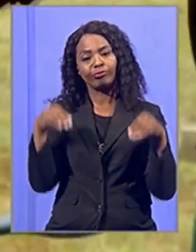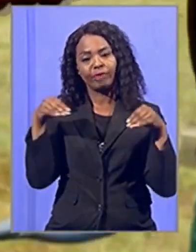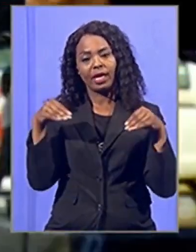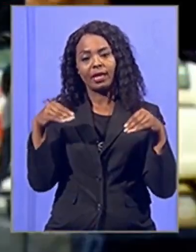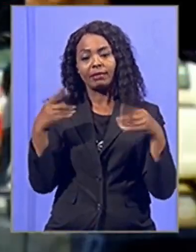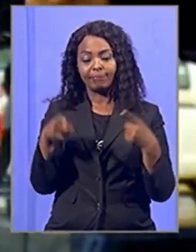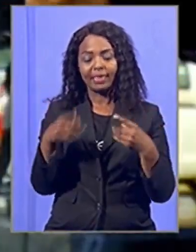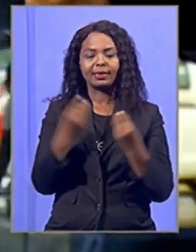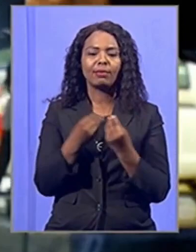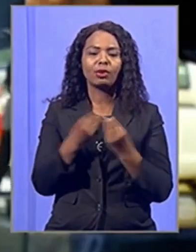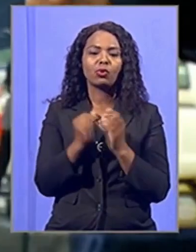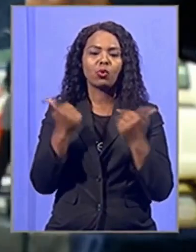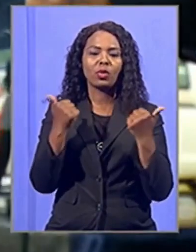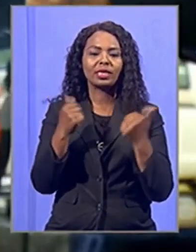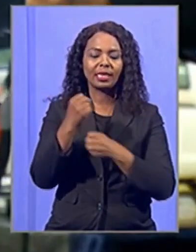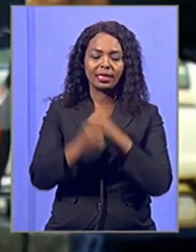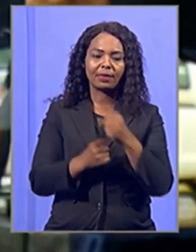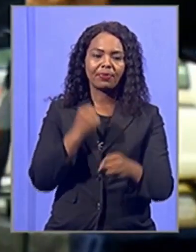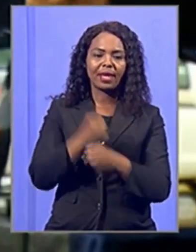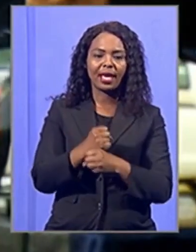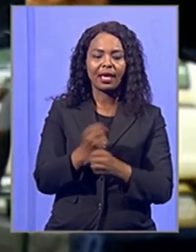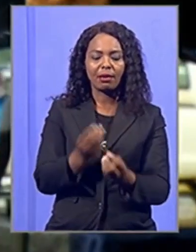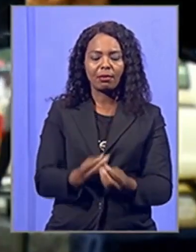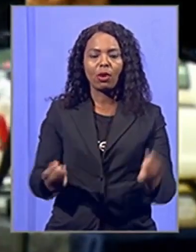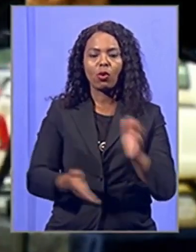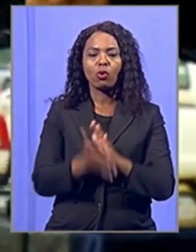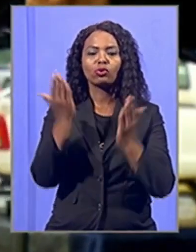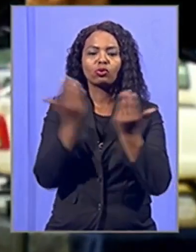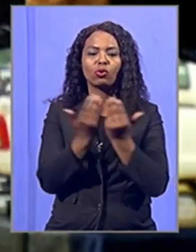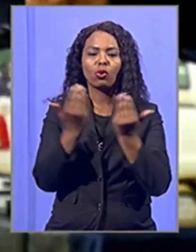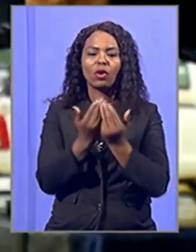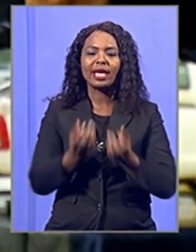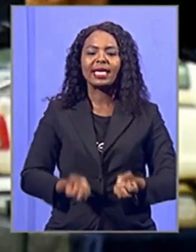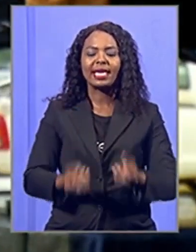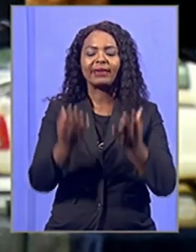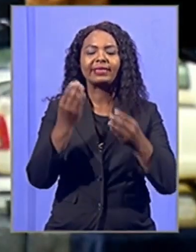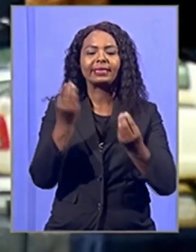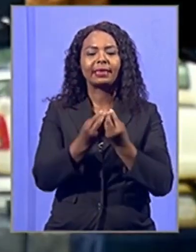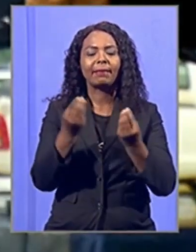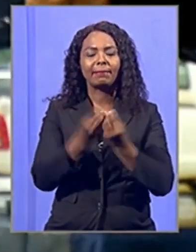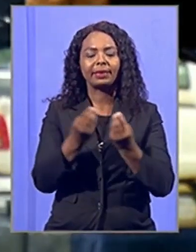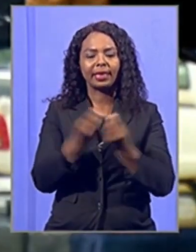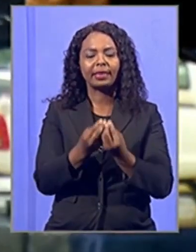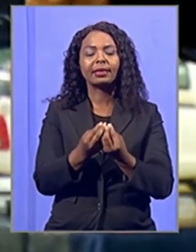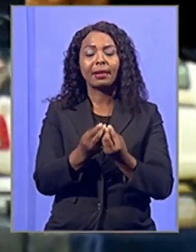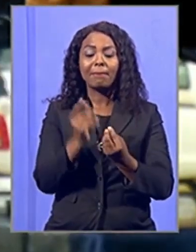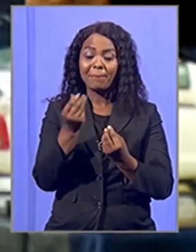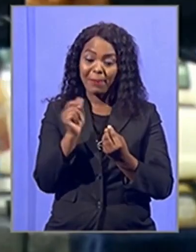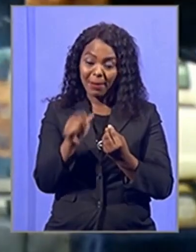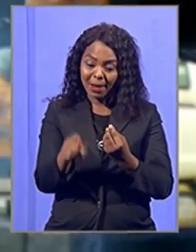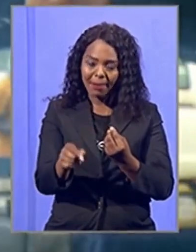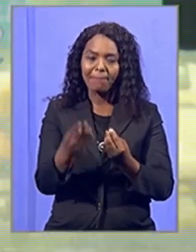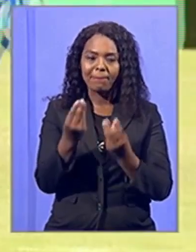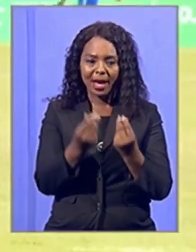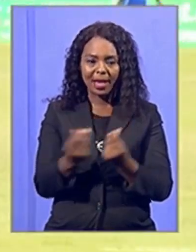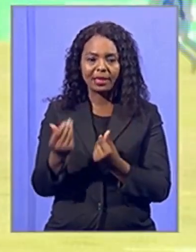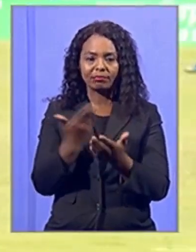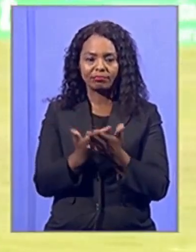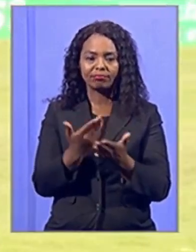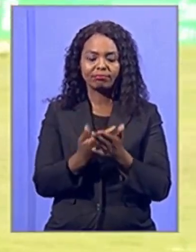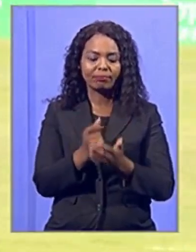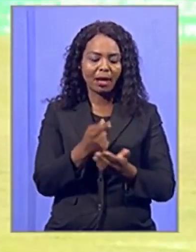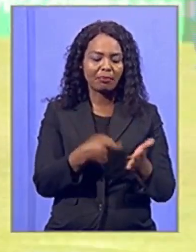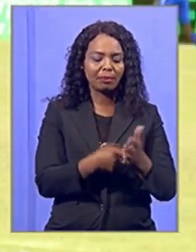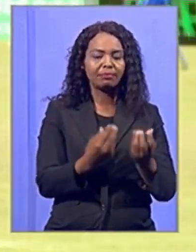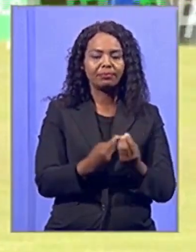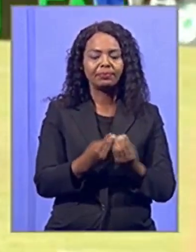year, our child are going to school. Then we can provide something, but that money we are giving about nothing. Tournamente